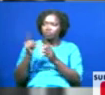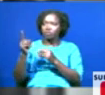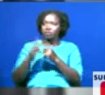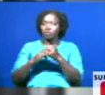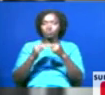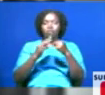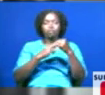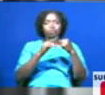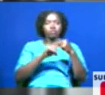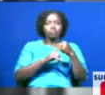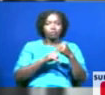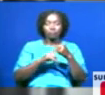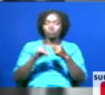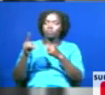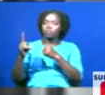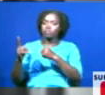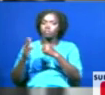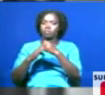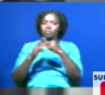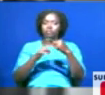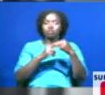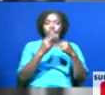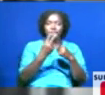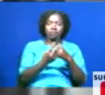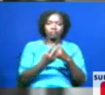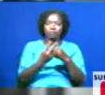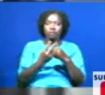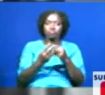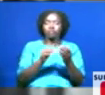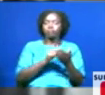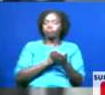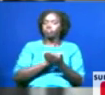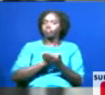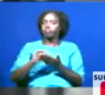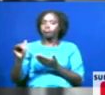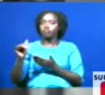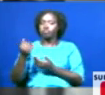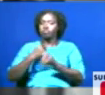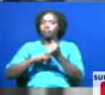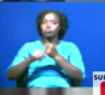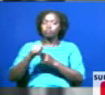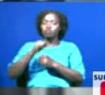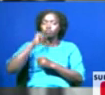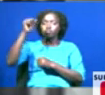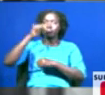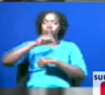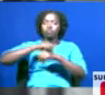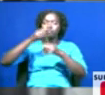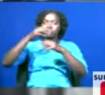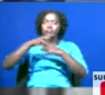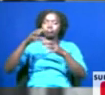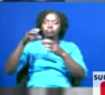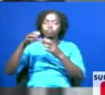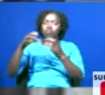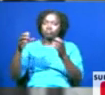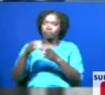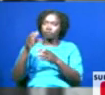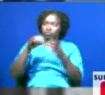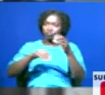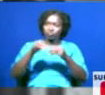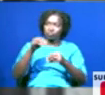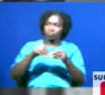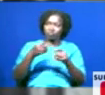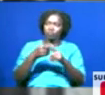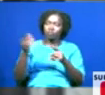It is in 1992 when he was eased out of active politics during the multi-party elections. He would, however,